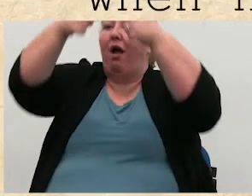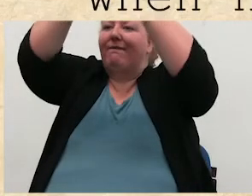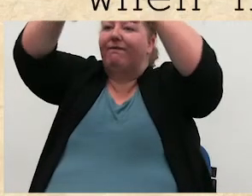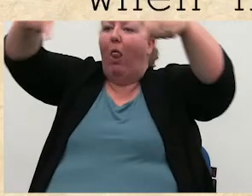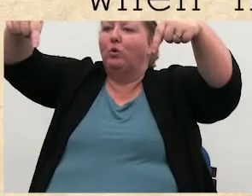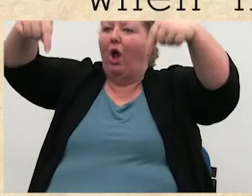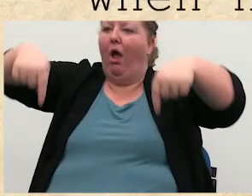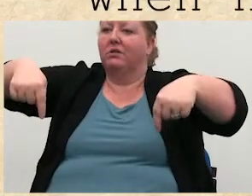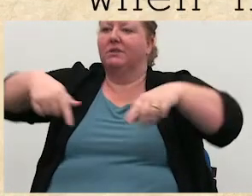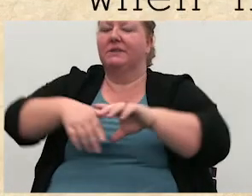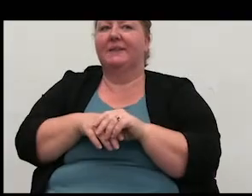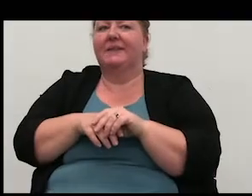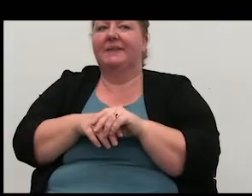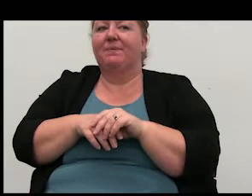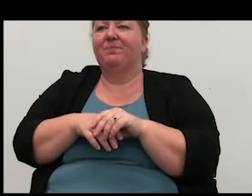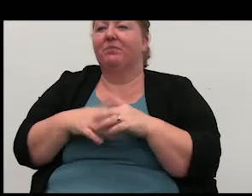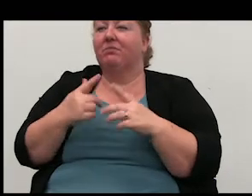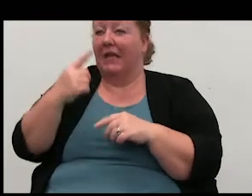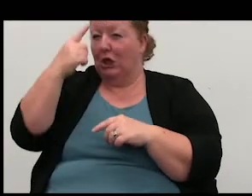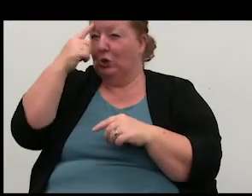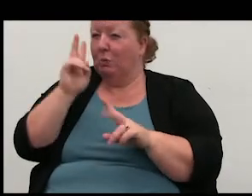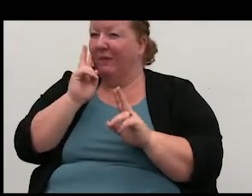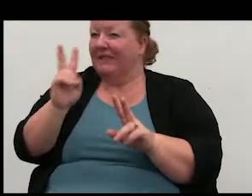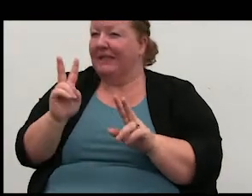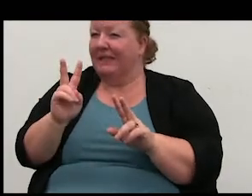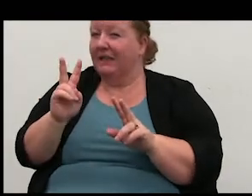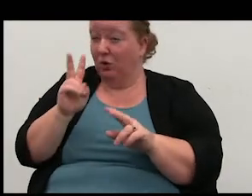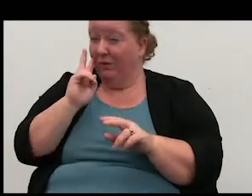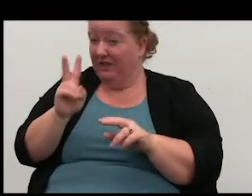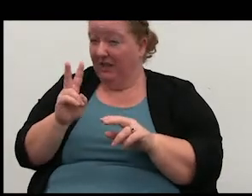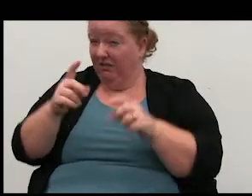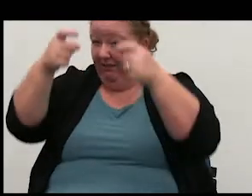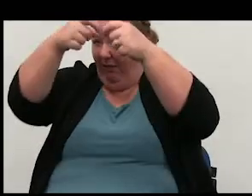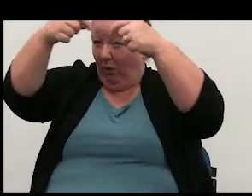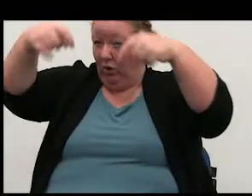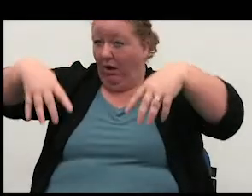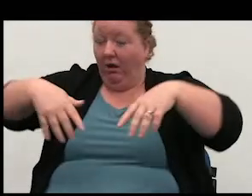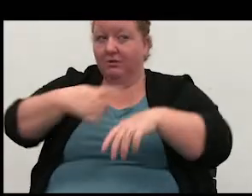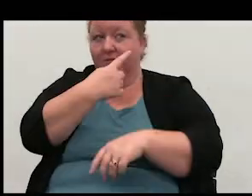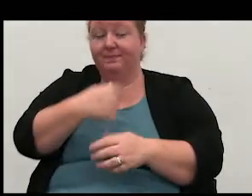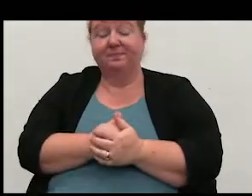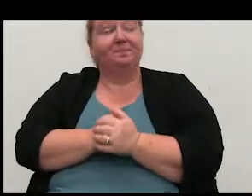for a computer. And I assume you've seen a flowchart before?